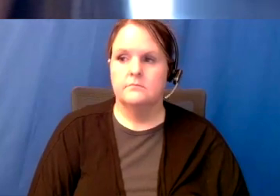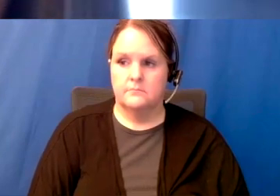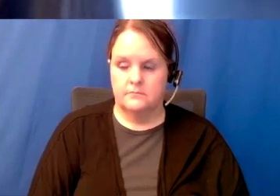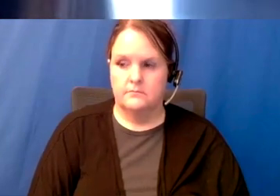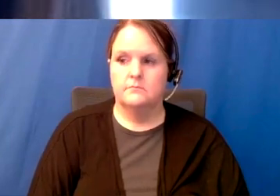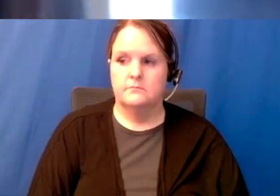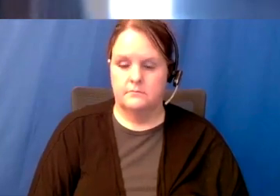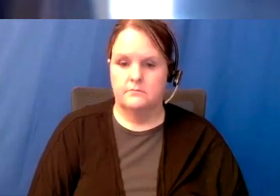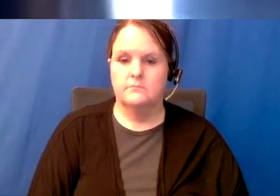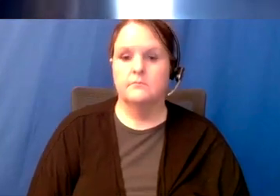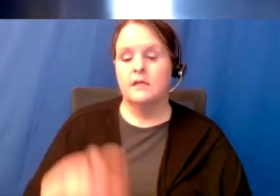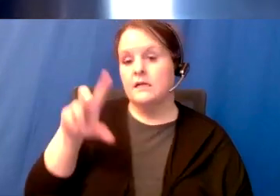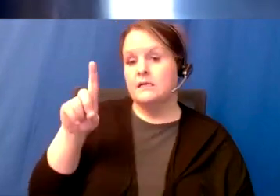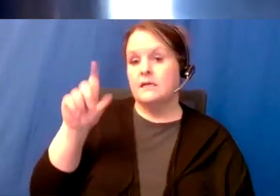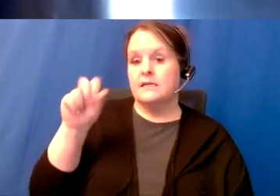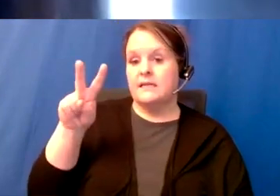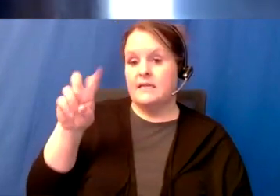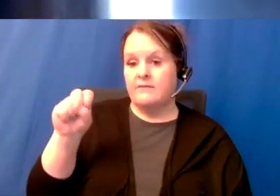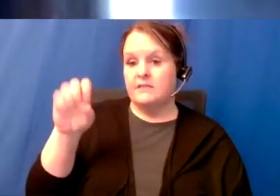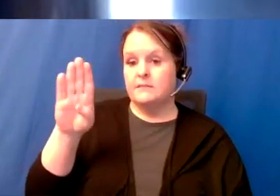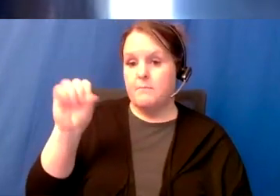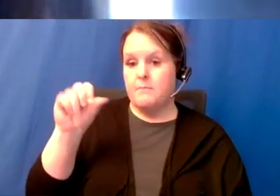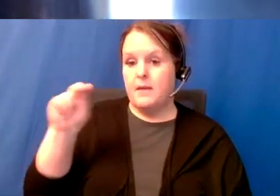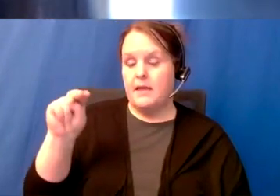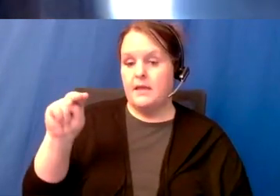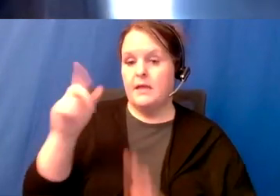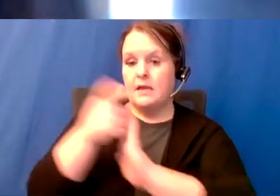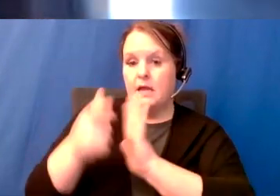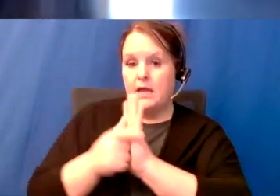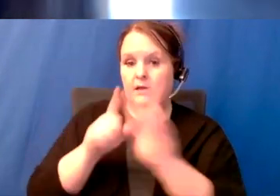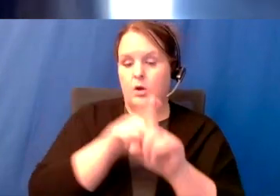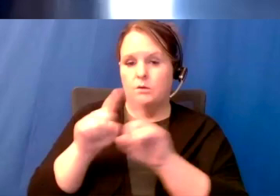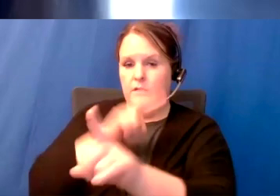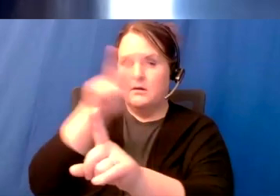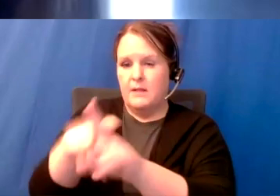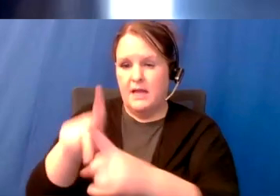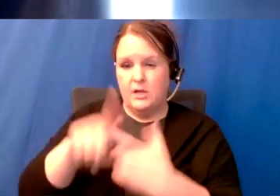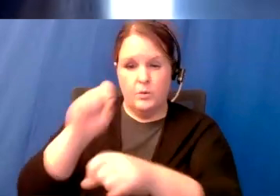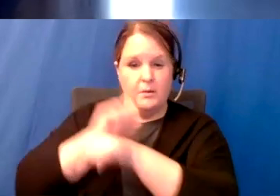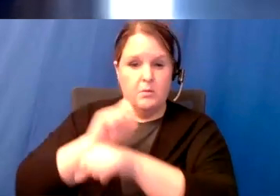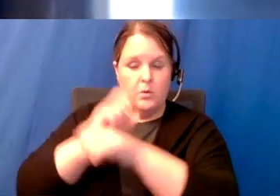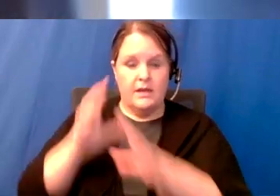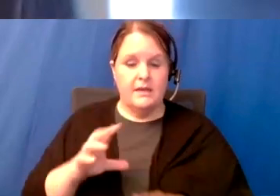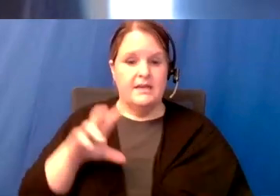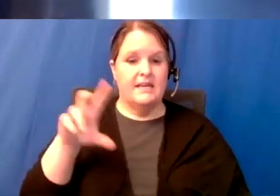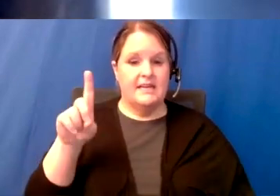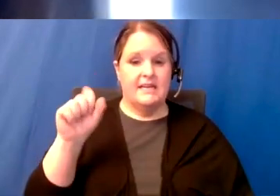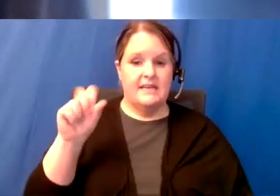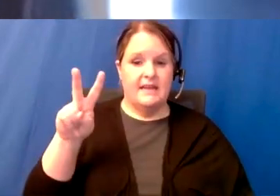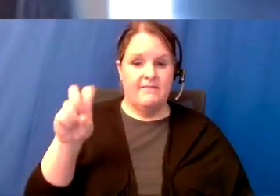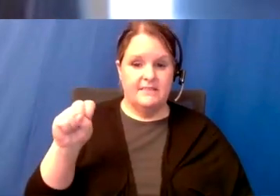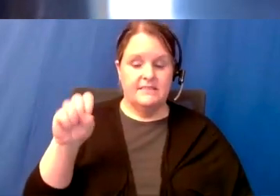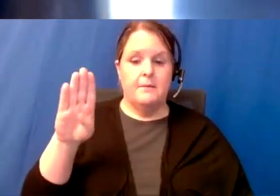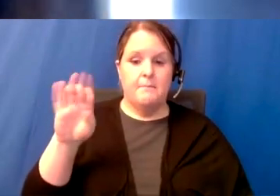Does the Davis-Bacon Act also pertain to employees? Davis-Bacon Act is for laborers who are paid